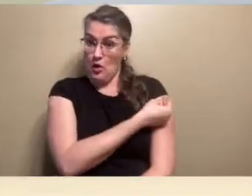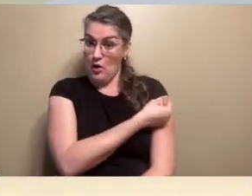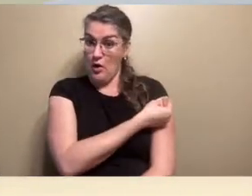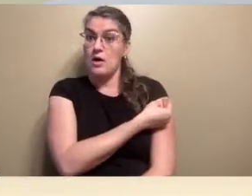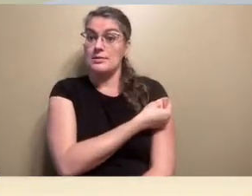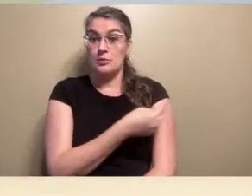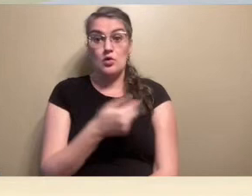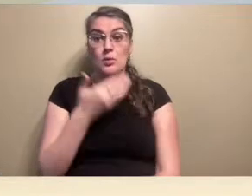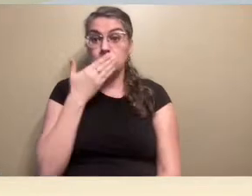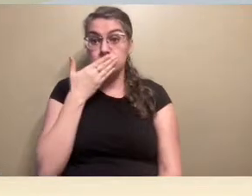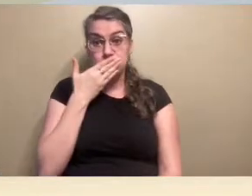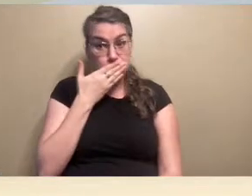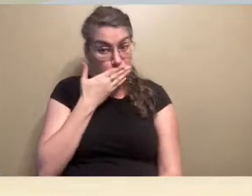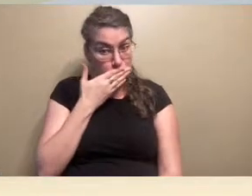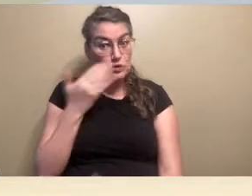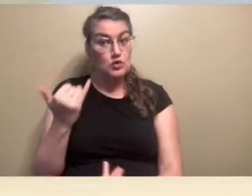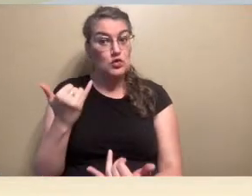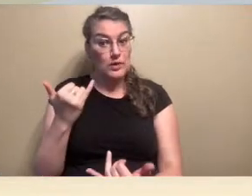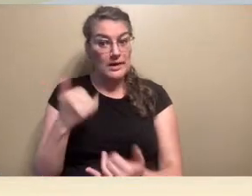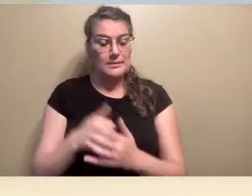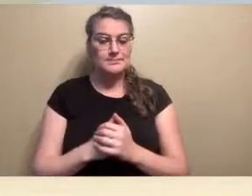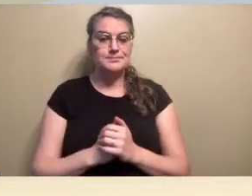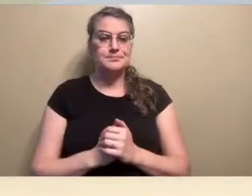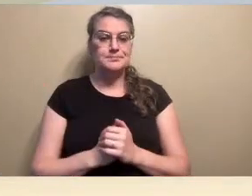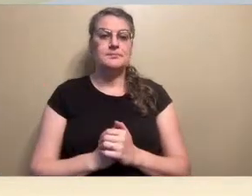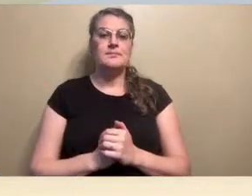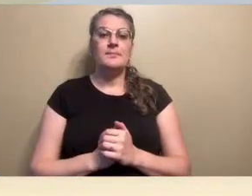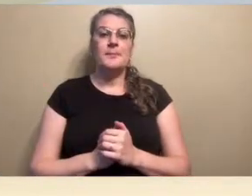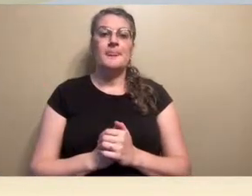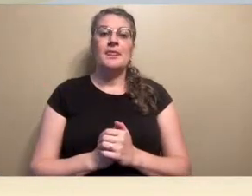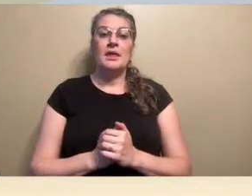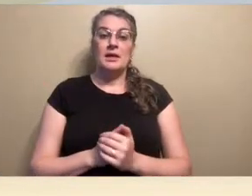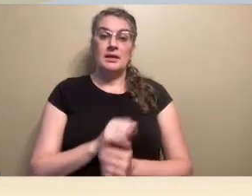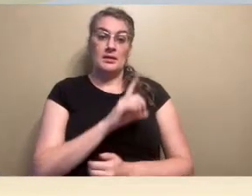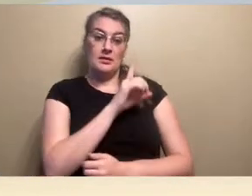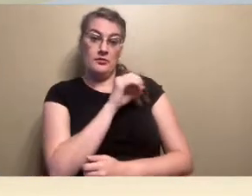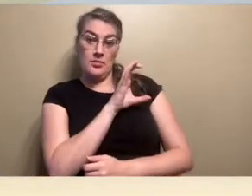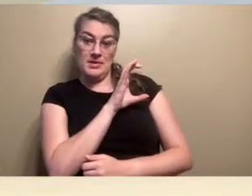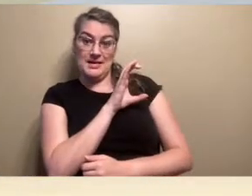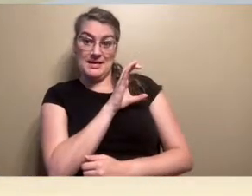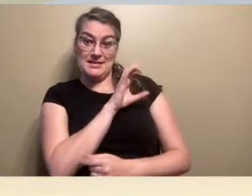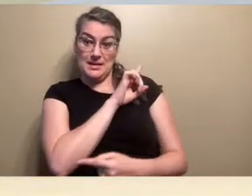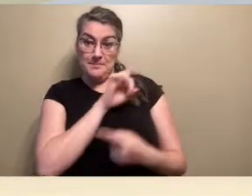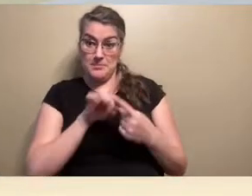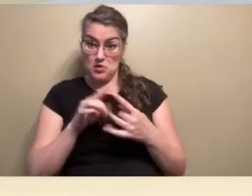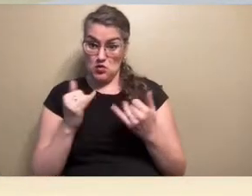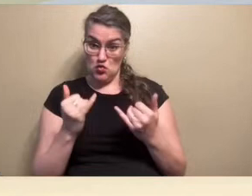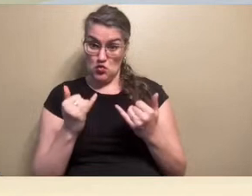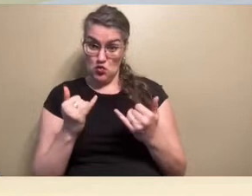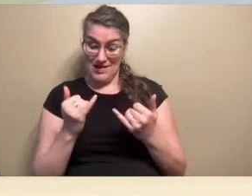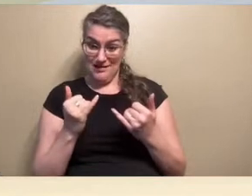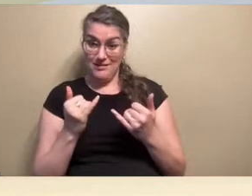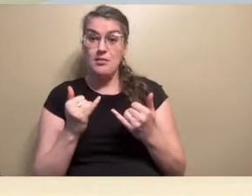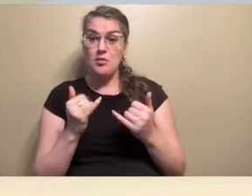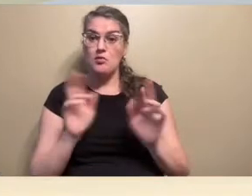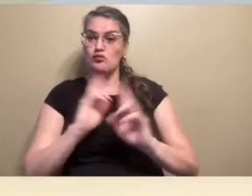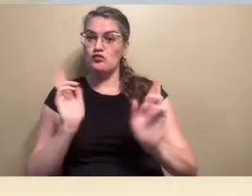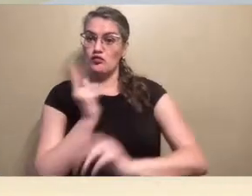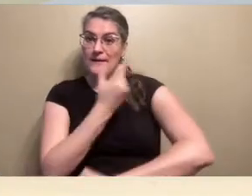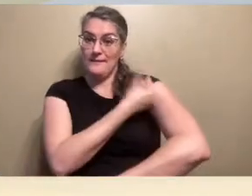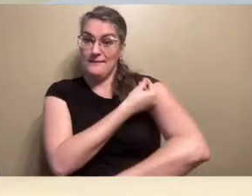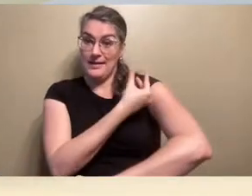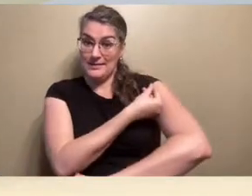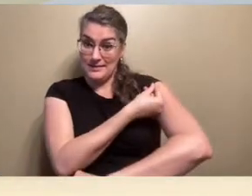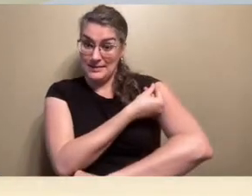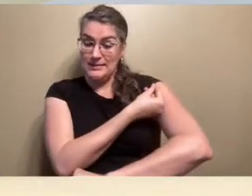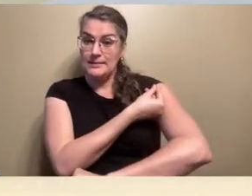Nationally, almost 90% of the cases reported since mid-December, when the vaccine became available, are individuals who